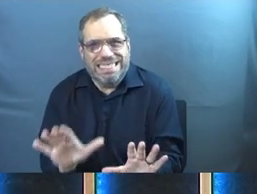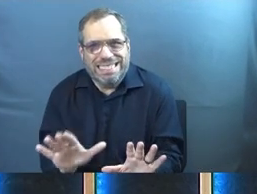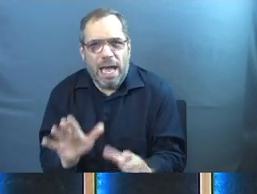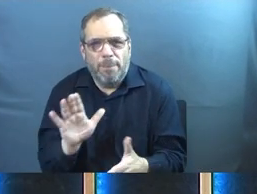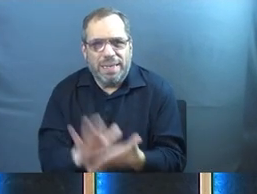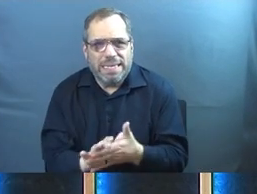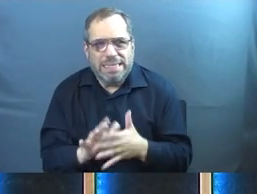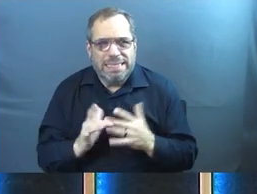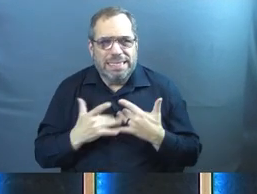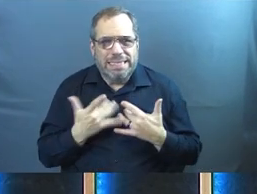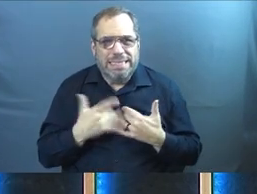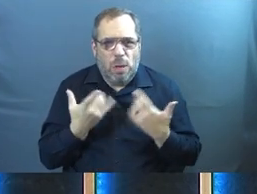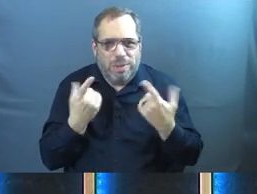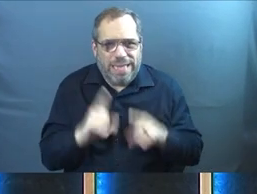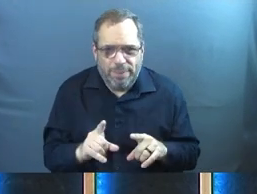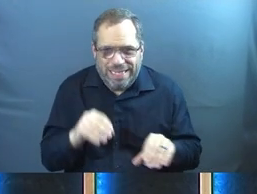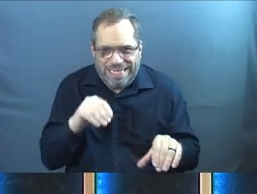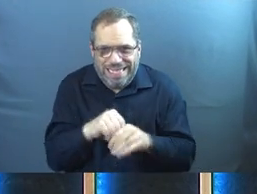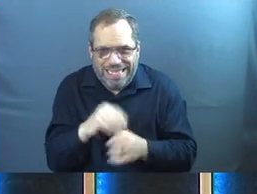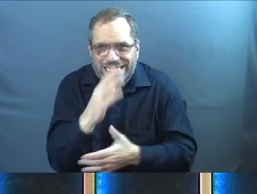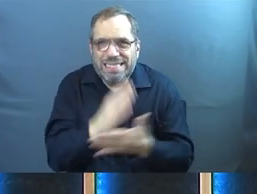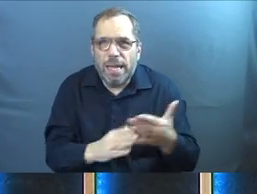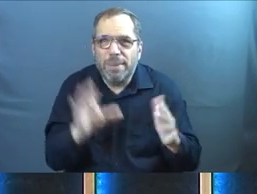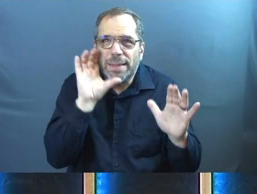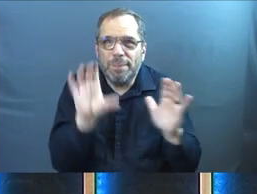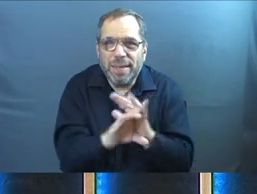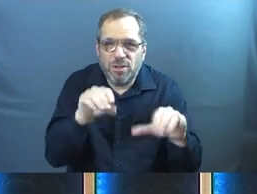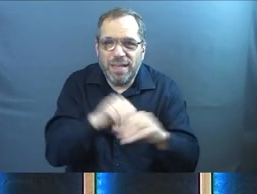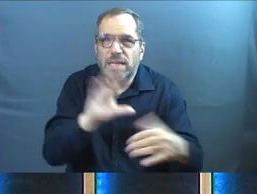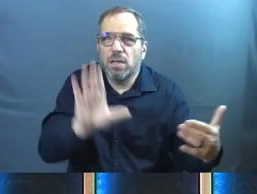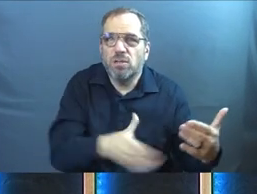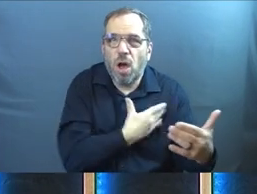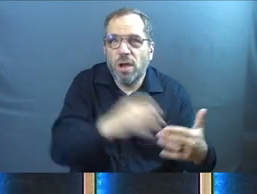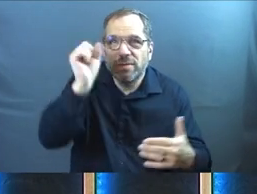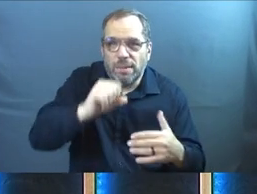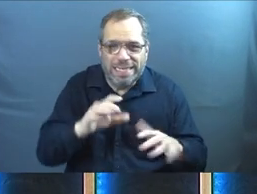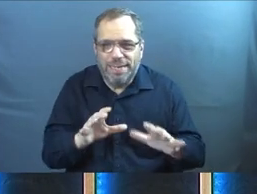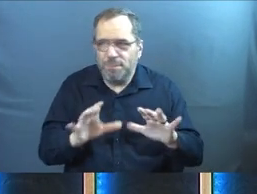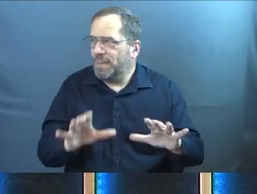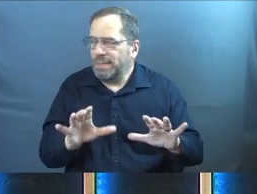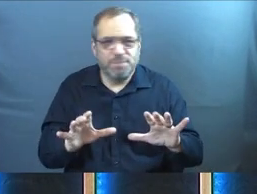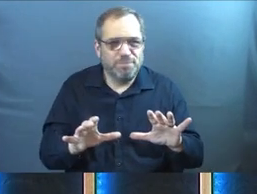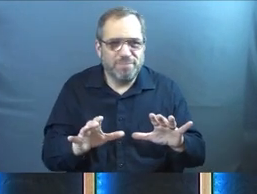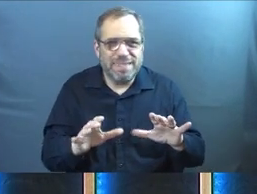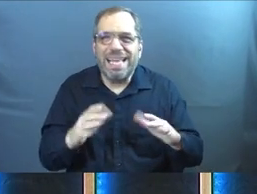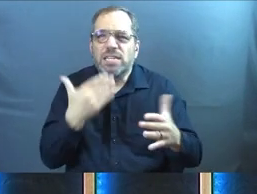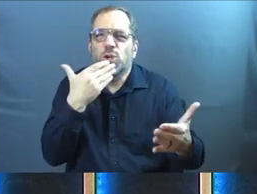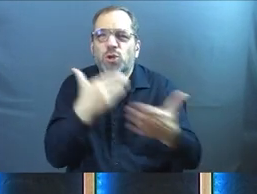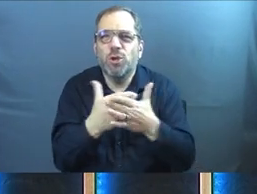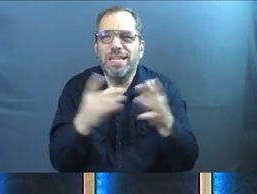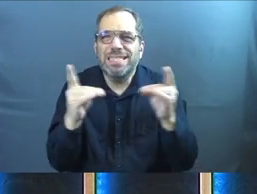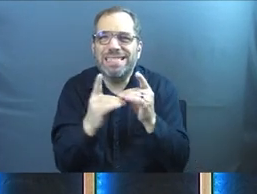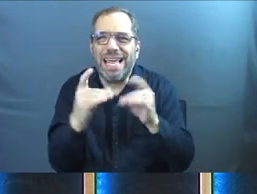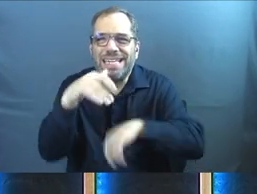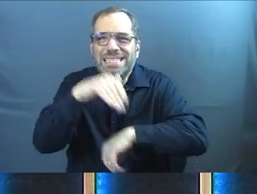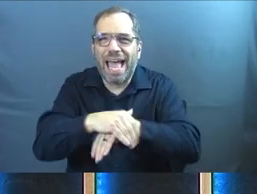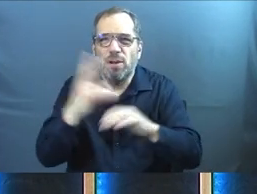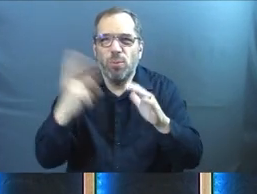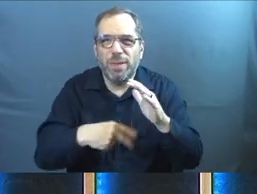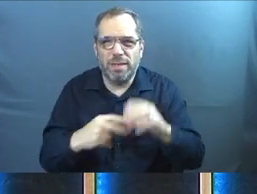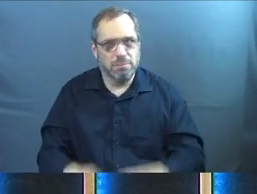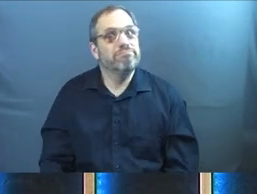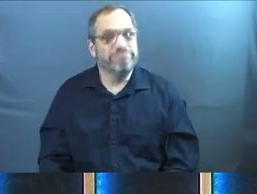too timid. What's going on in some of the scenes in Song of Solomon? This is a great date night reading for